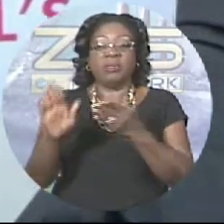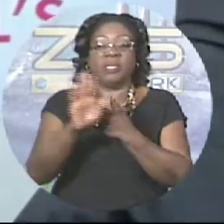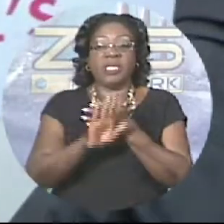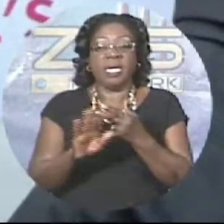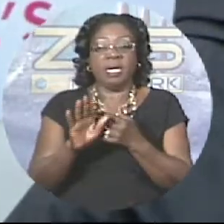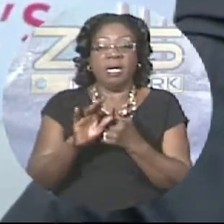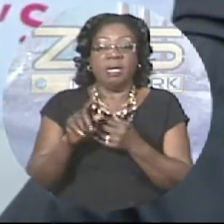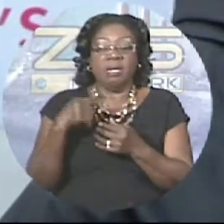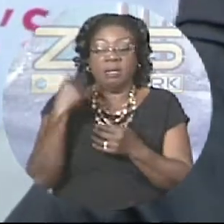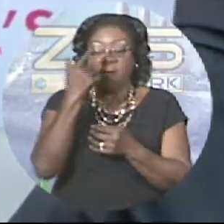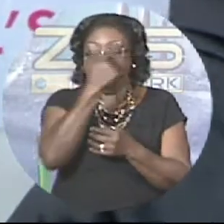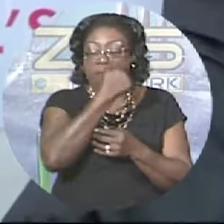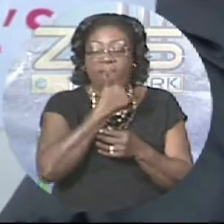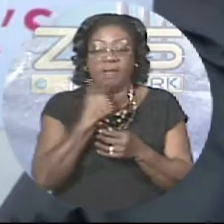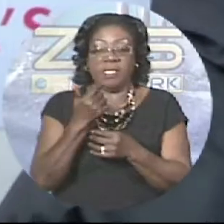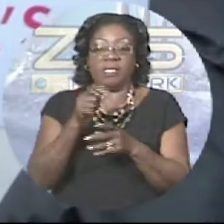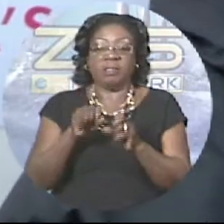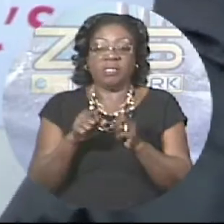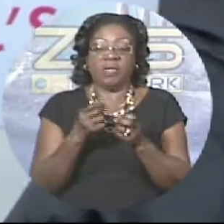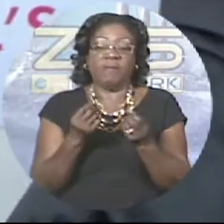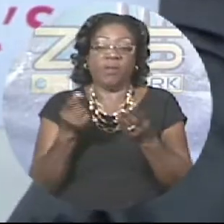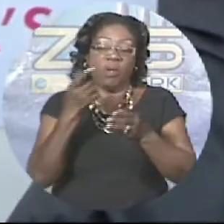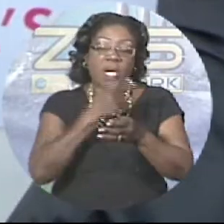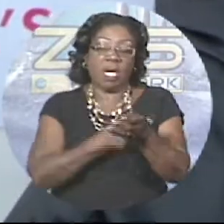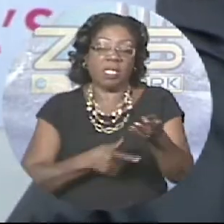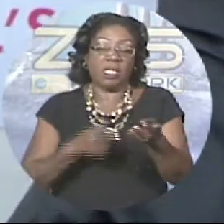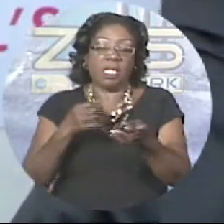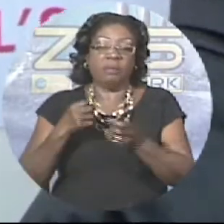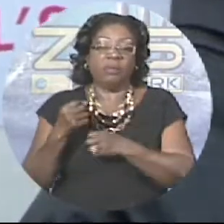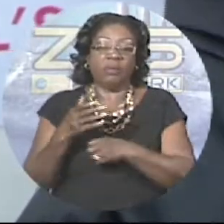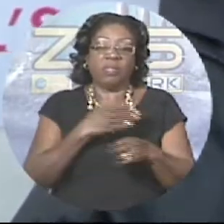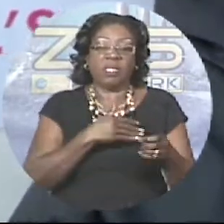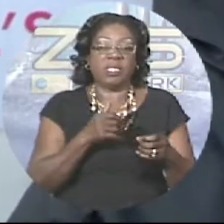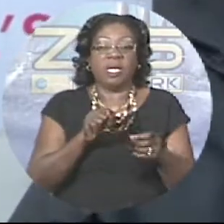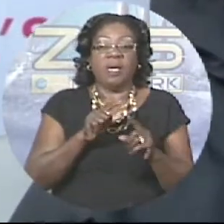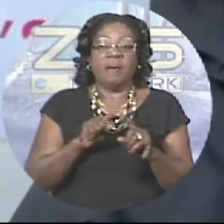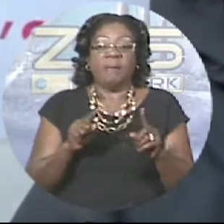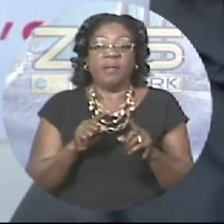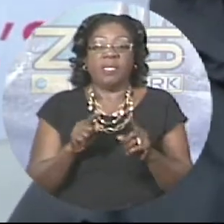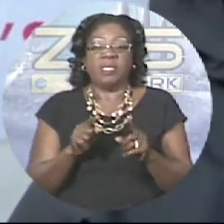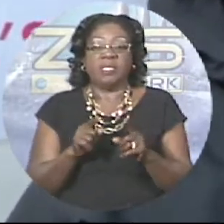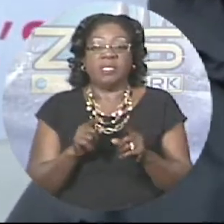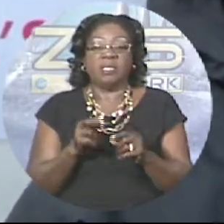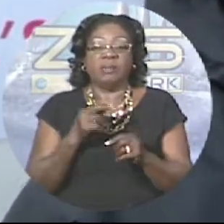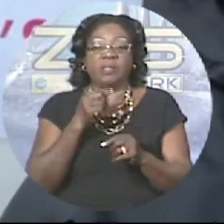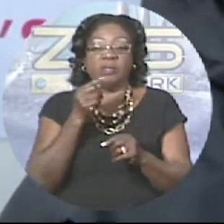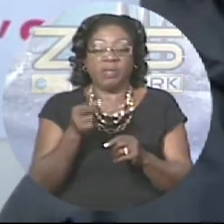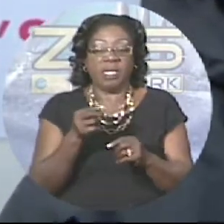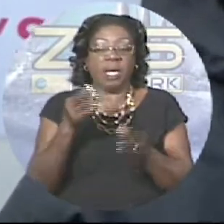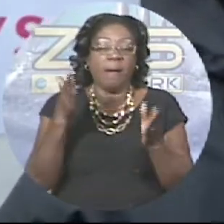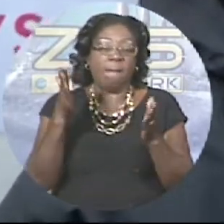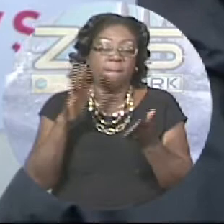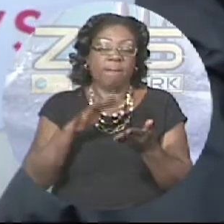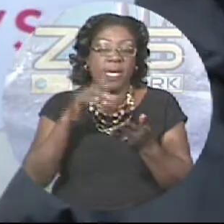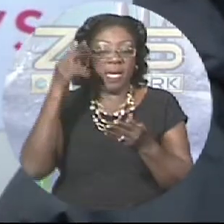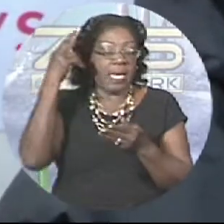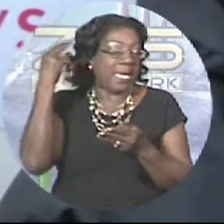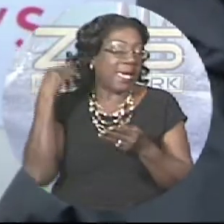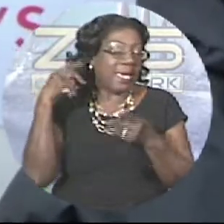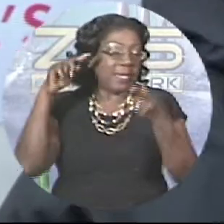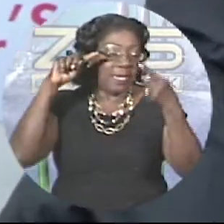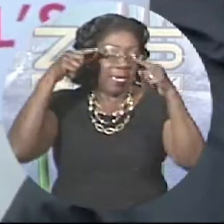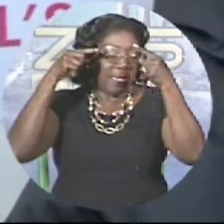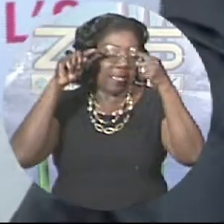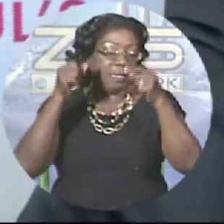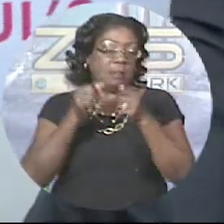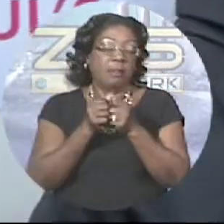my hands out. Got a few cuts and bruises about my body. But other than that, you know, a really bad headache going on right now. I've been assessed. The